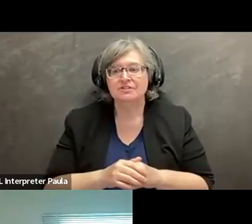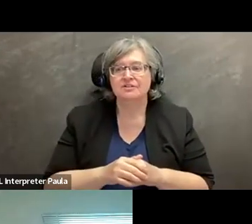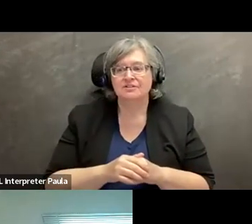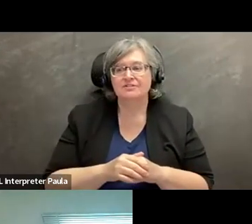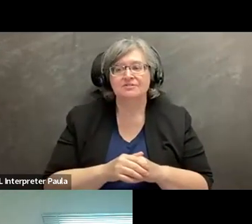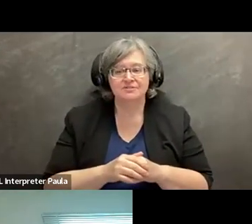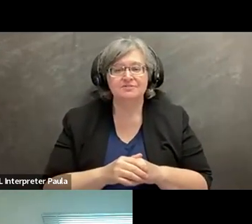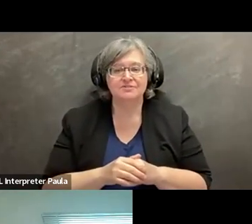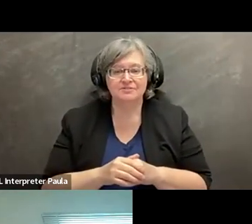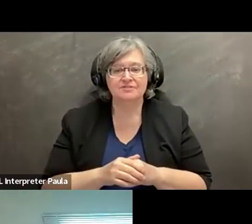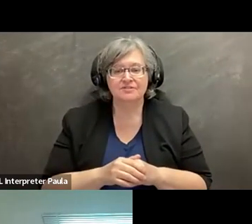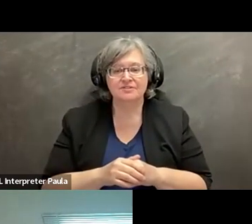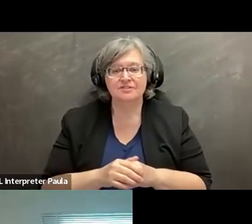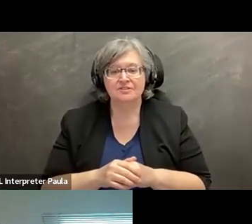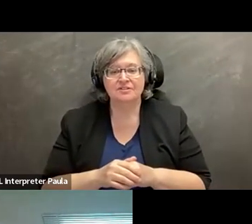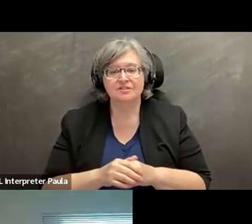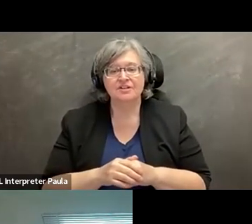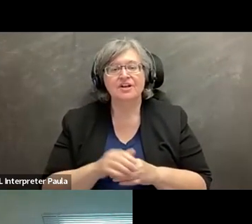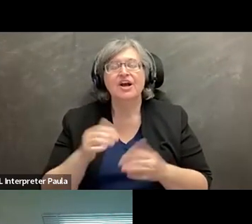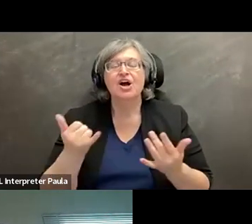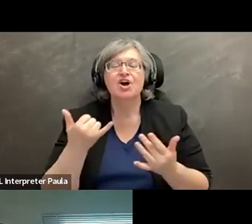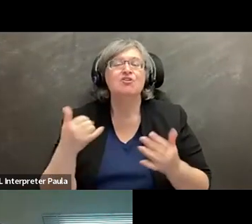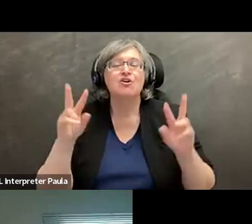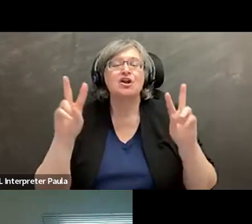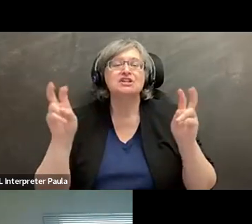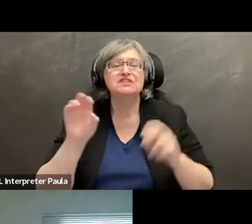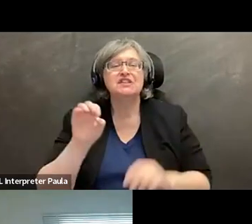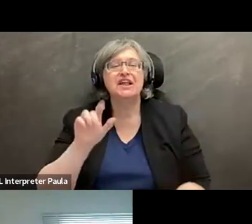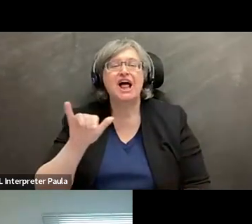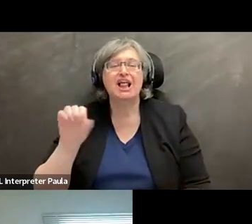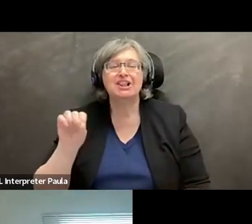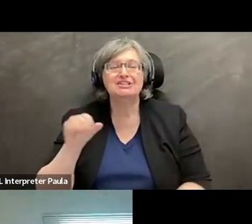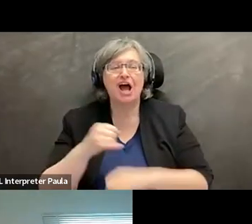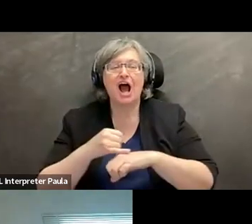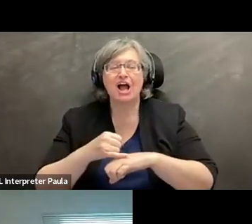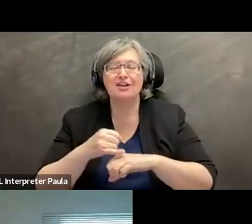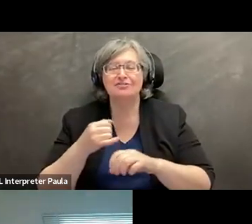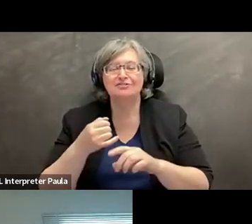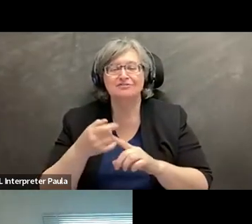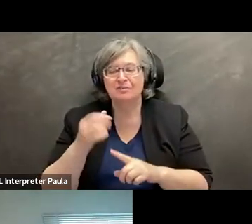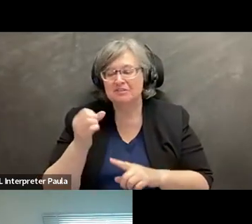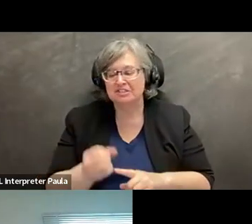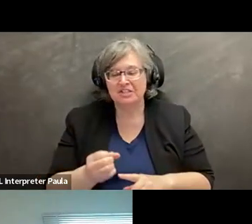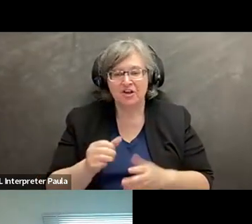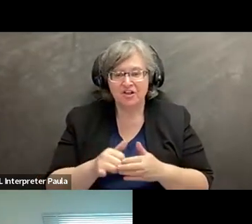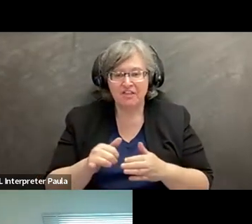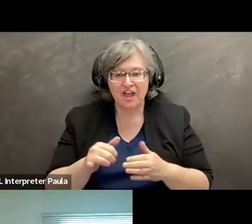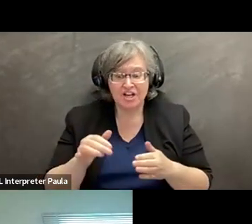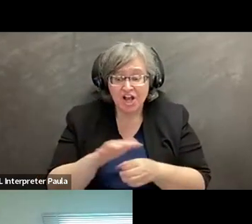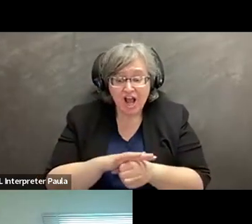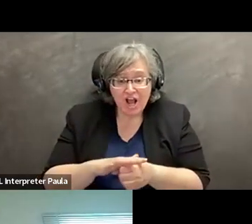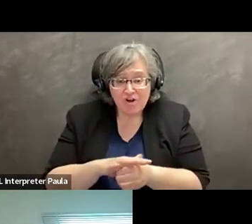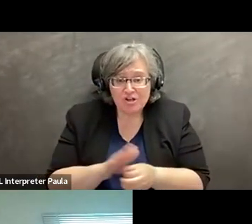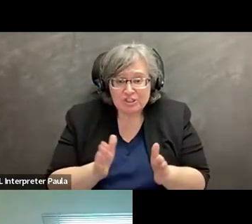we're adopting it to be the Ellis Island of the South. In this little space, there's so much